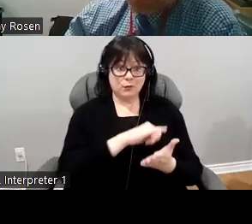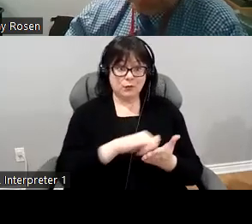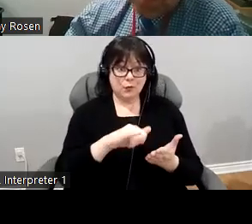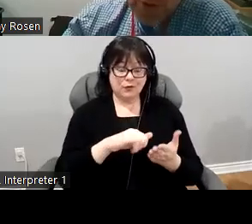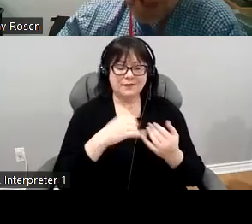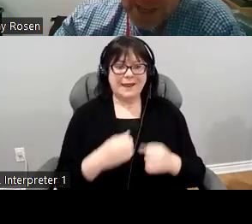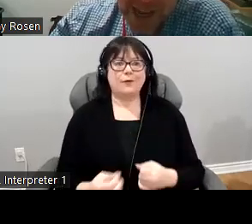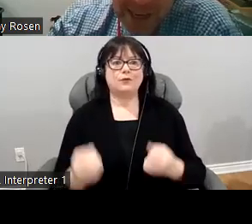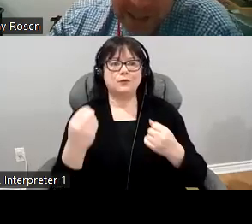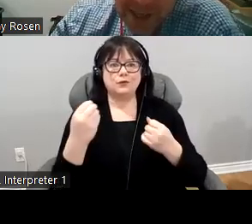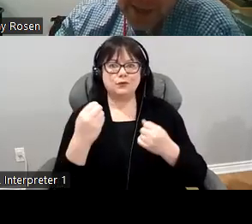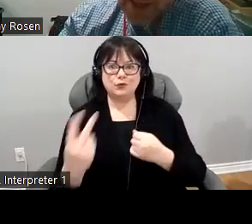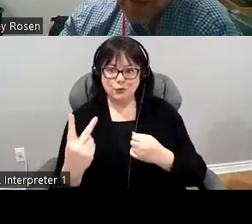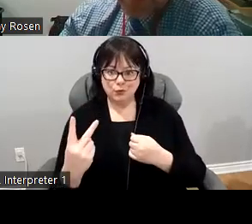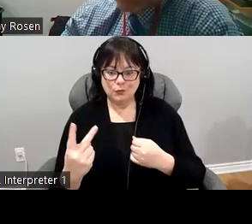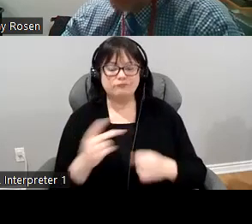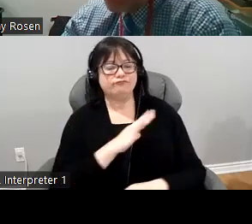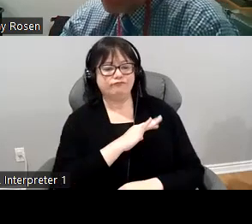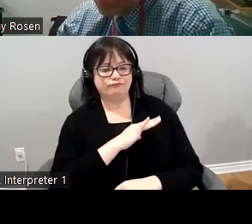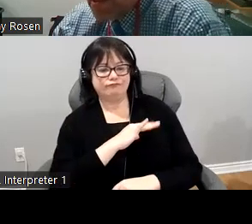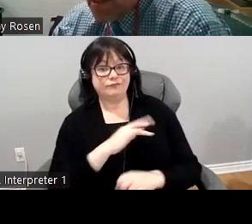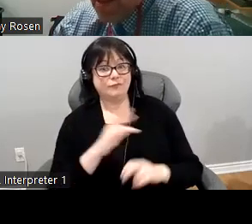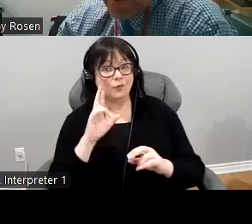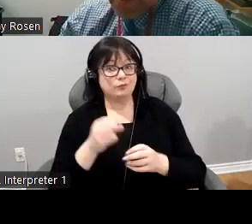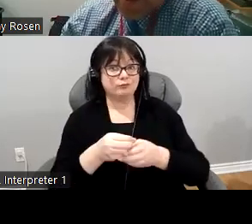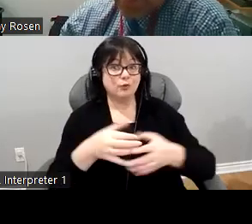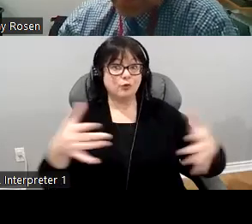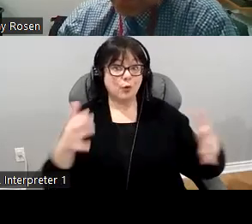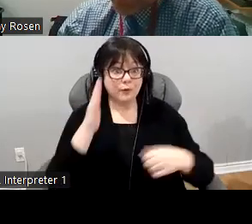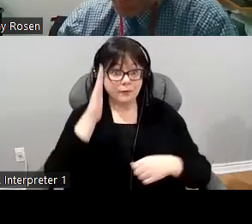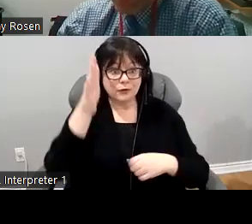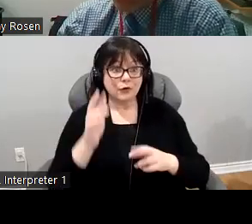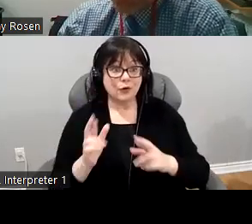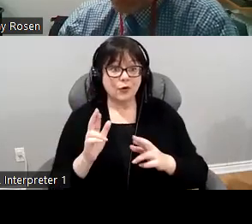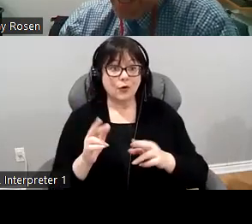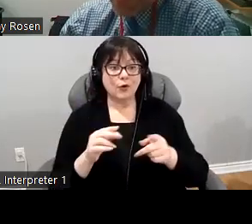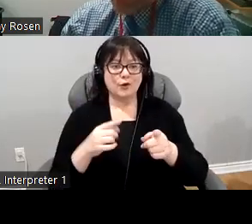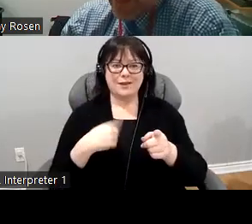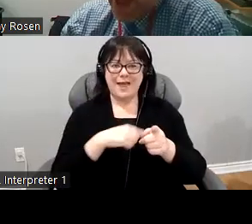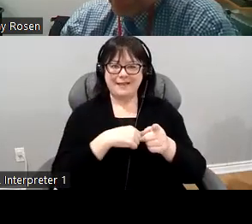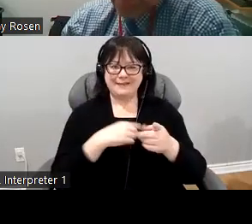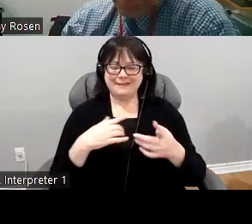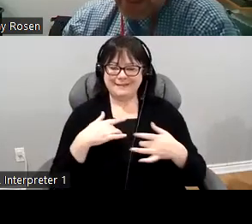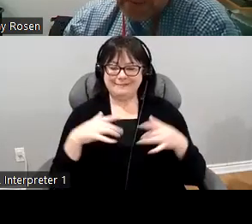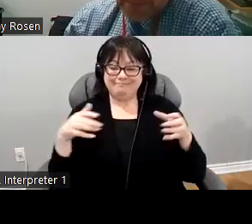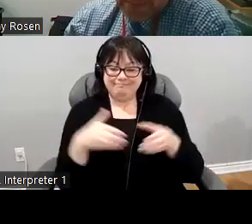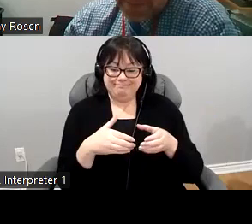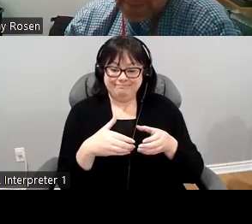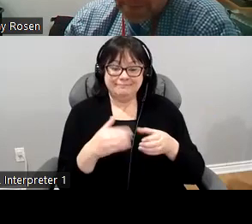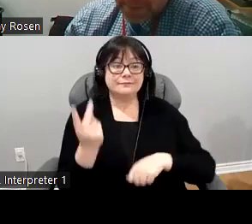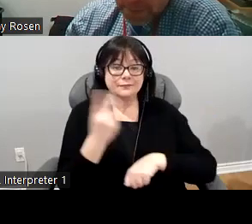perhaps even most excitingly, this is us. This is us. We had a 2-day collaborative